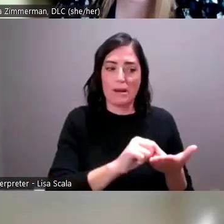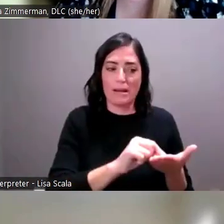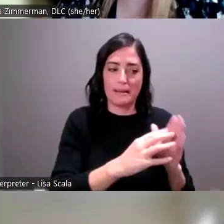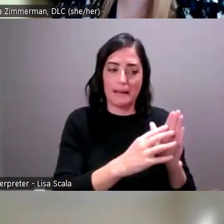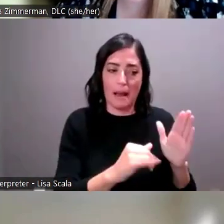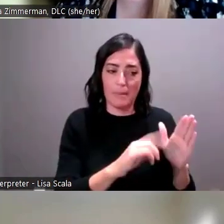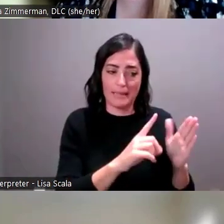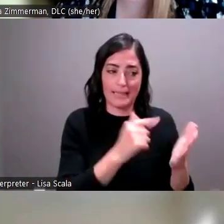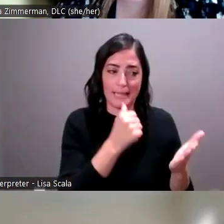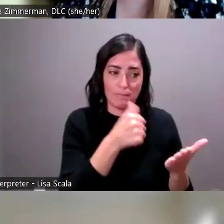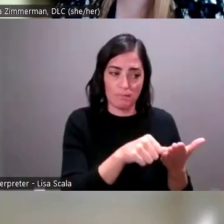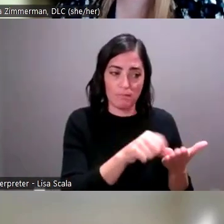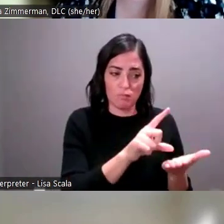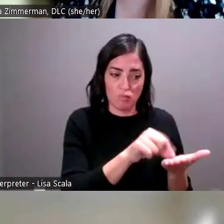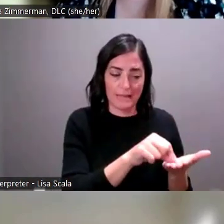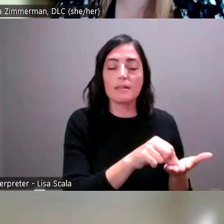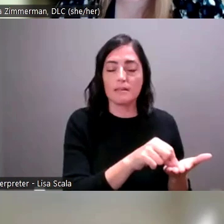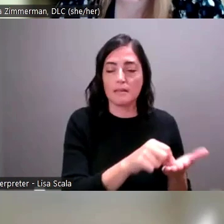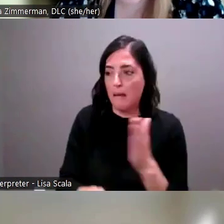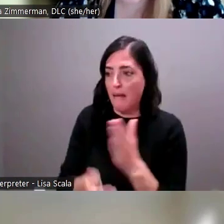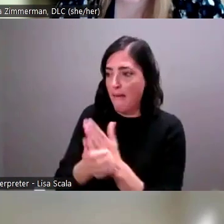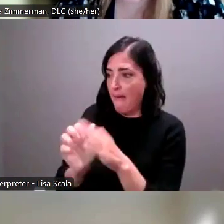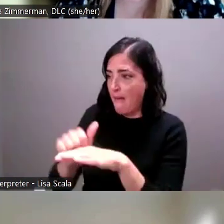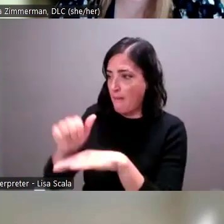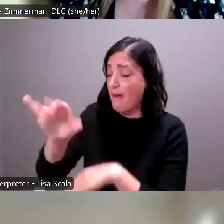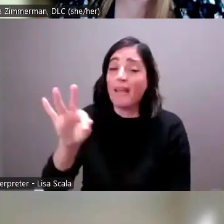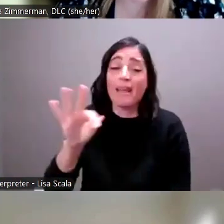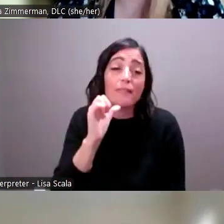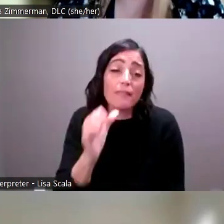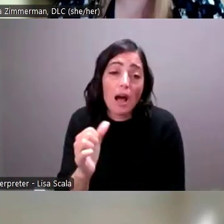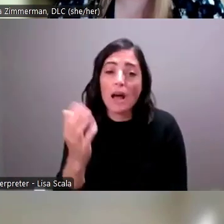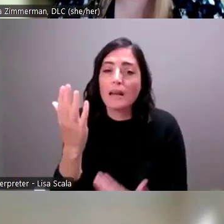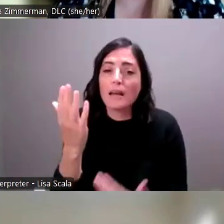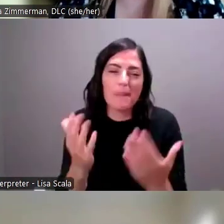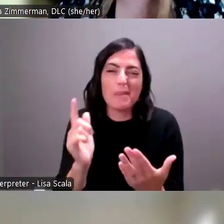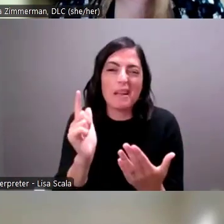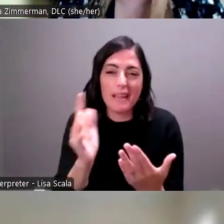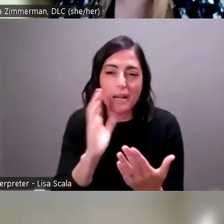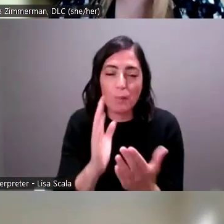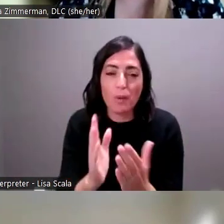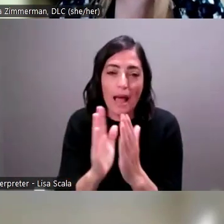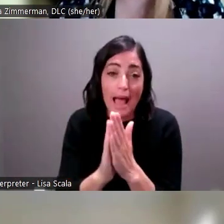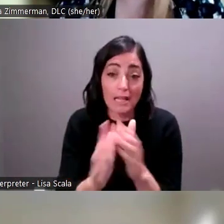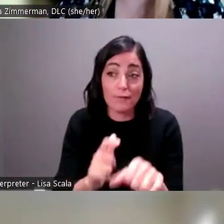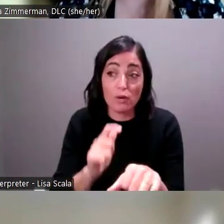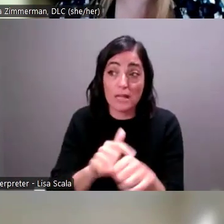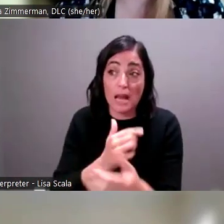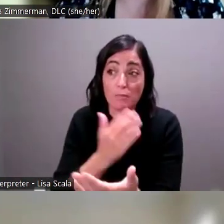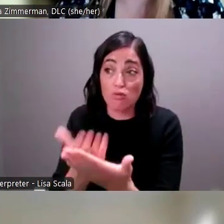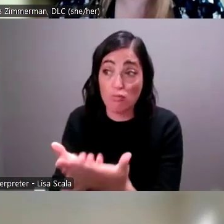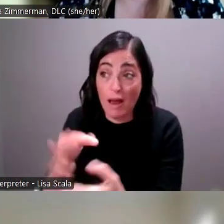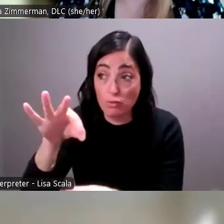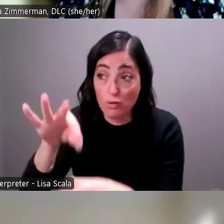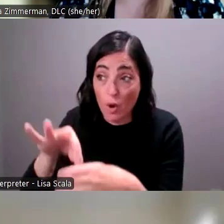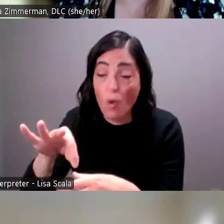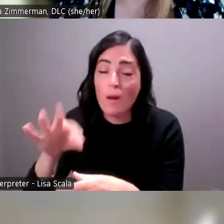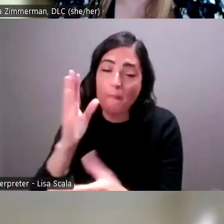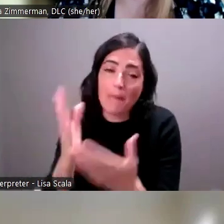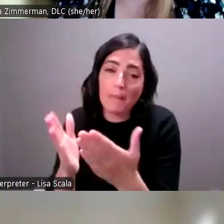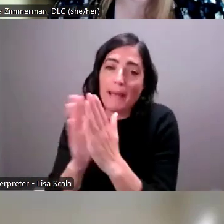in. Otherwise, if you don't do that, you might just be asked the first time that you go to vote for your